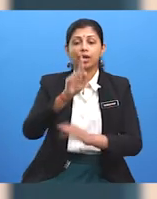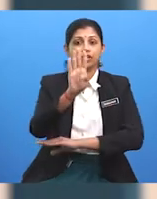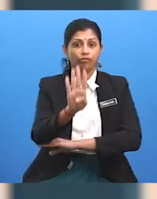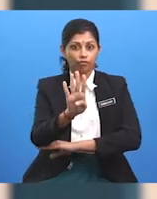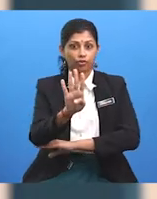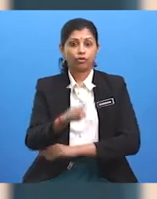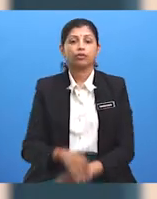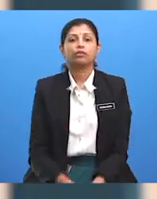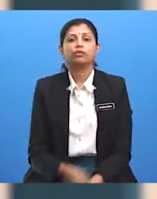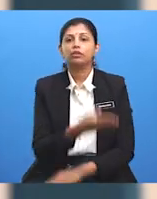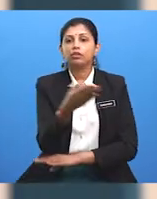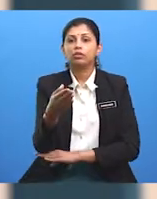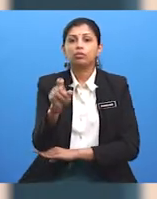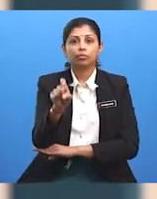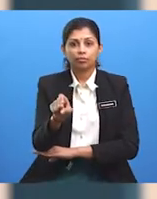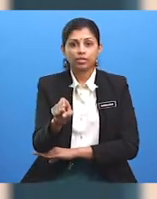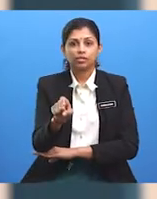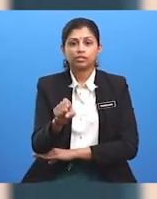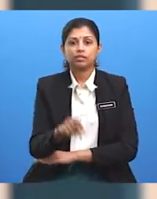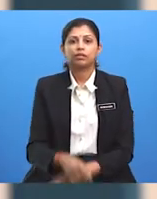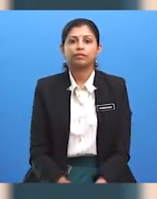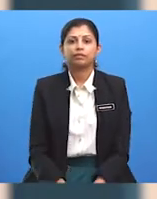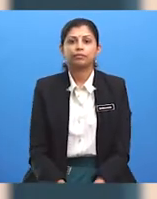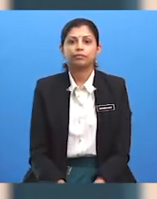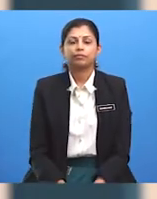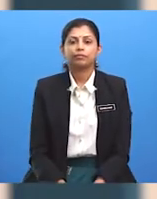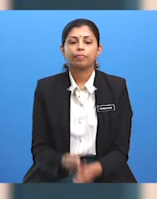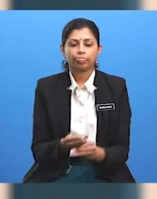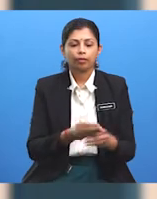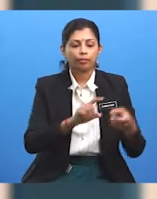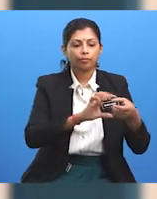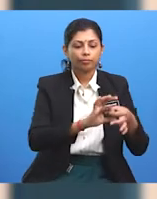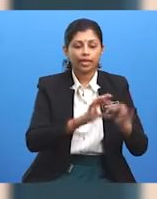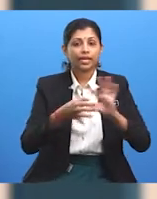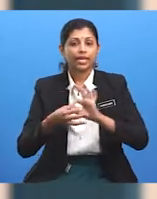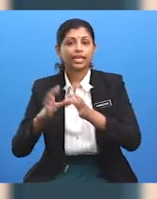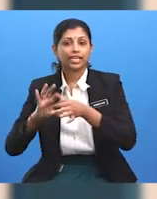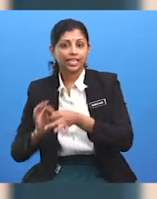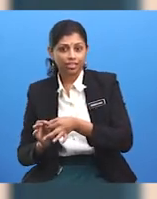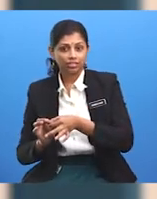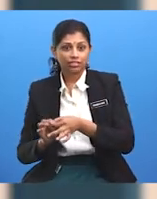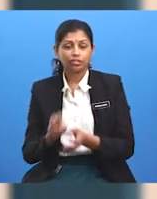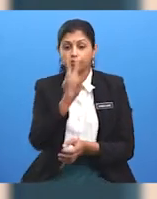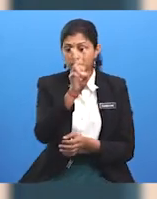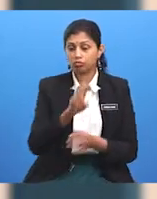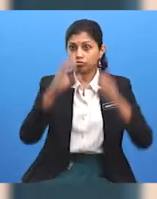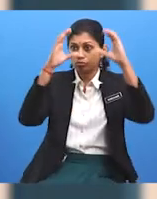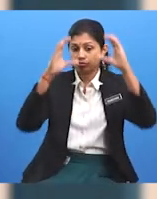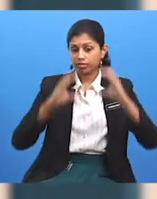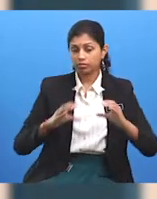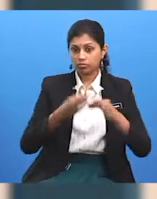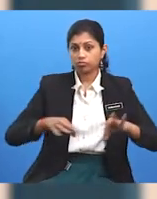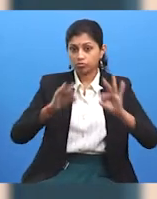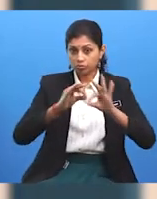comprehension test, you need to be able to make connections between the two passages